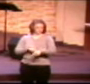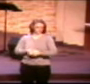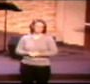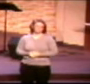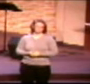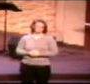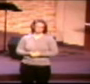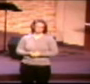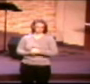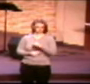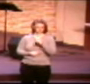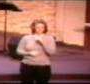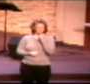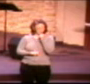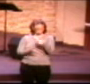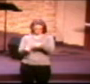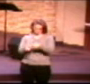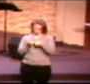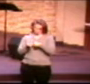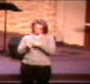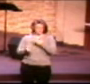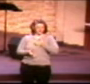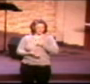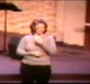to not insist on my own way,